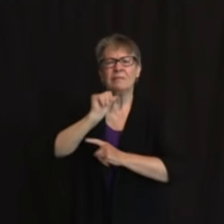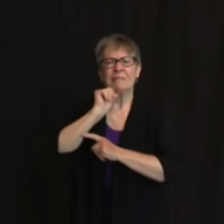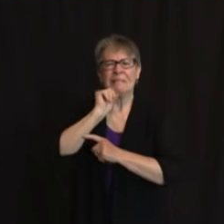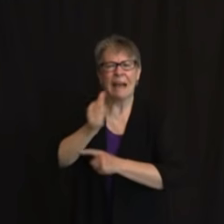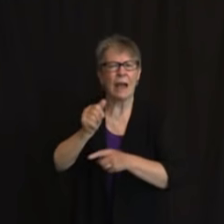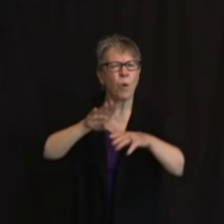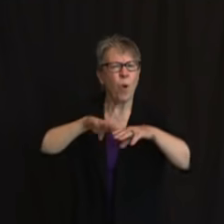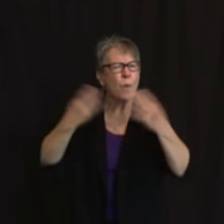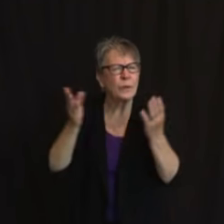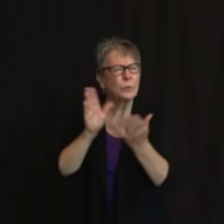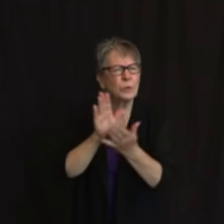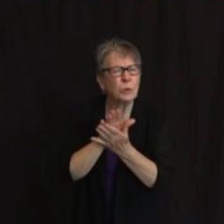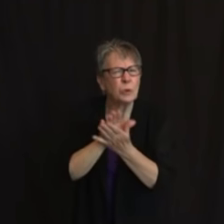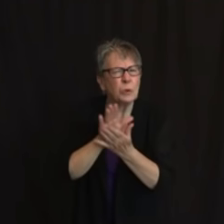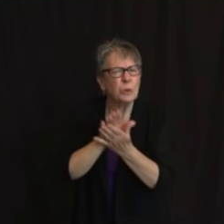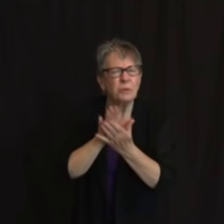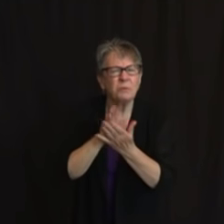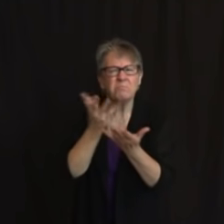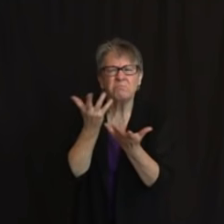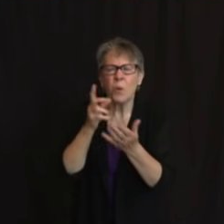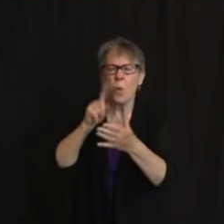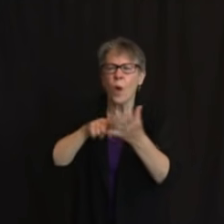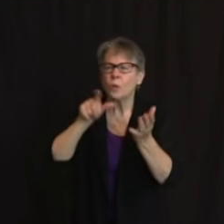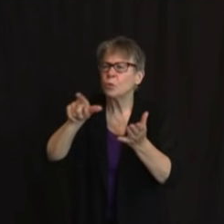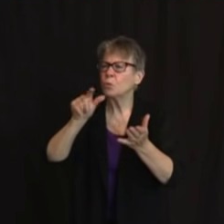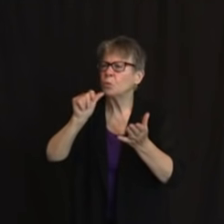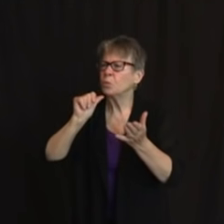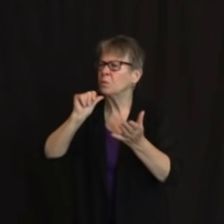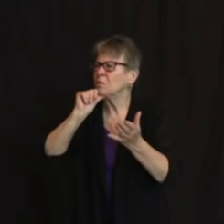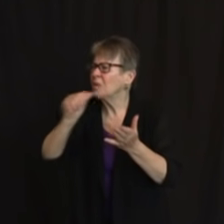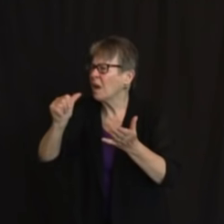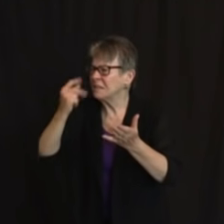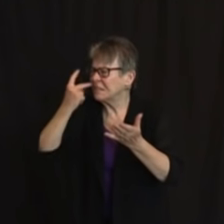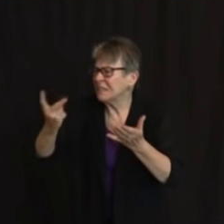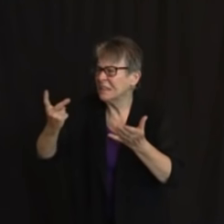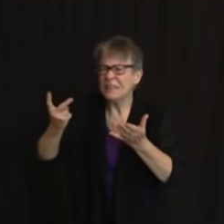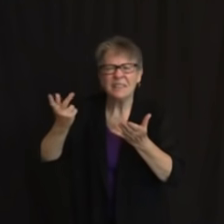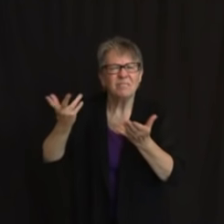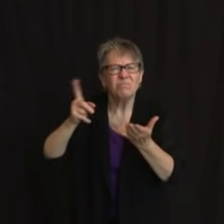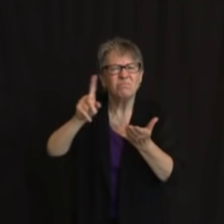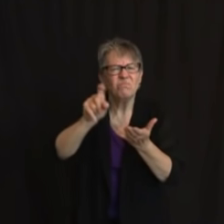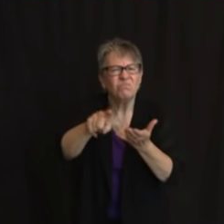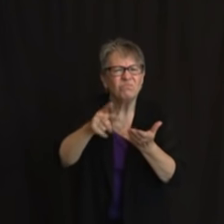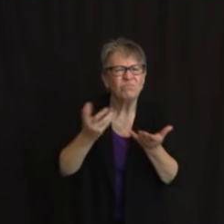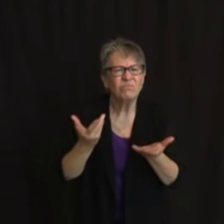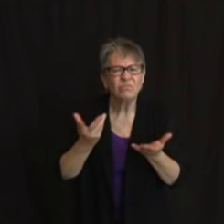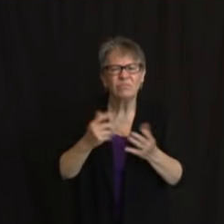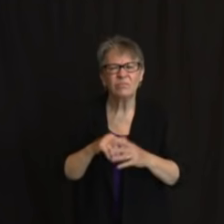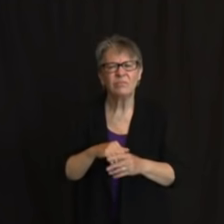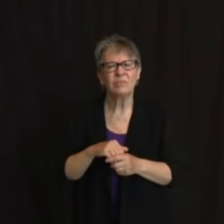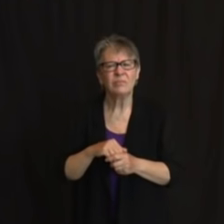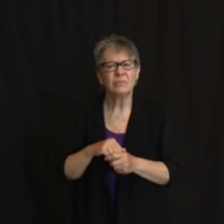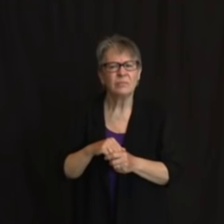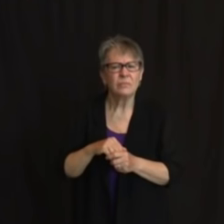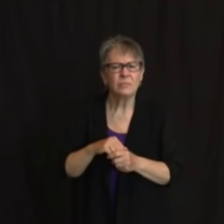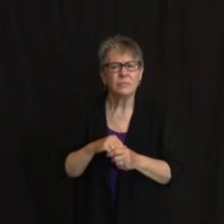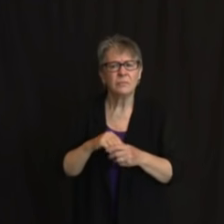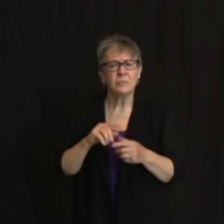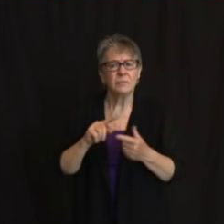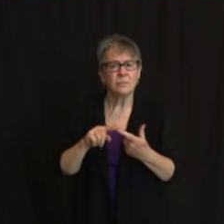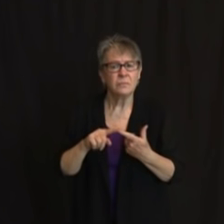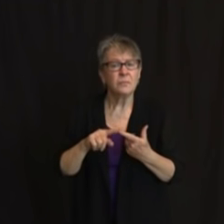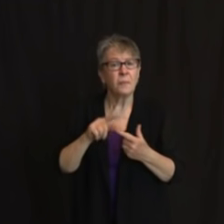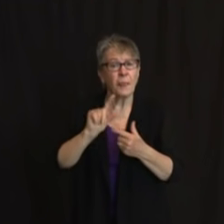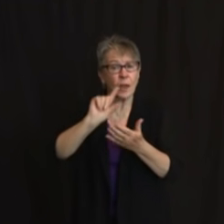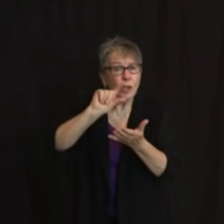already discussed, and what's kind of feasible at this point? And just third, how does the current financial situation impact state aid?